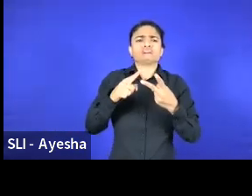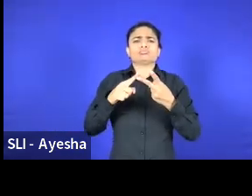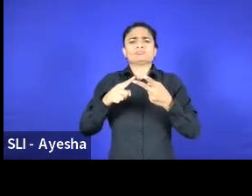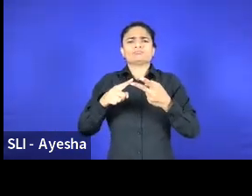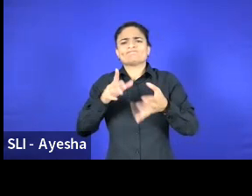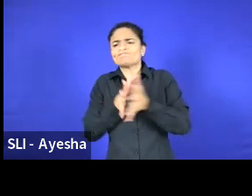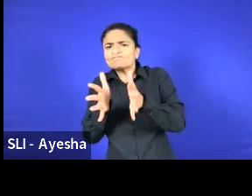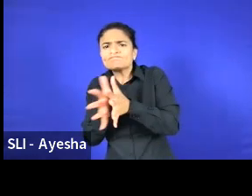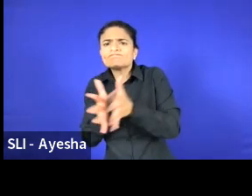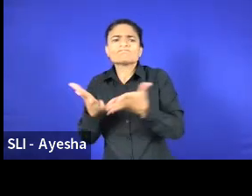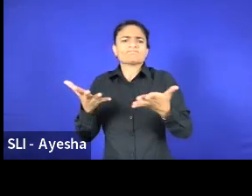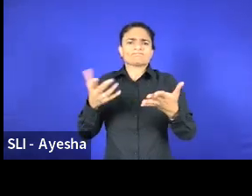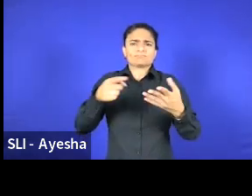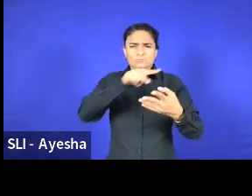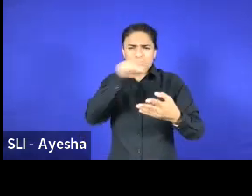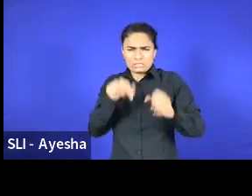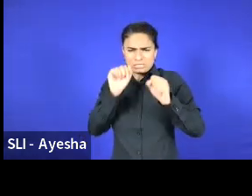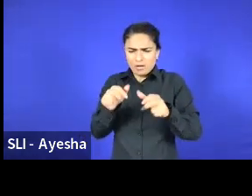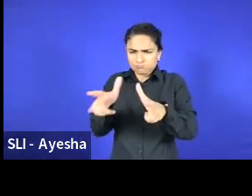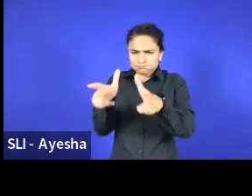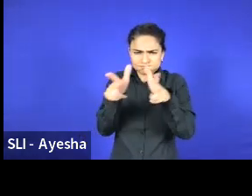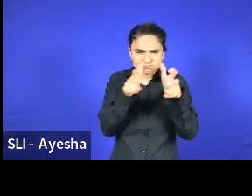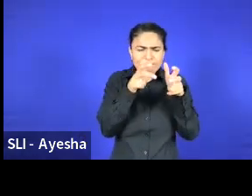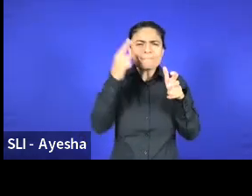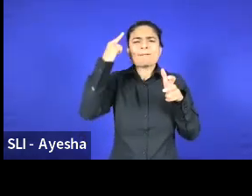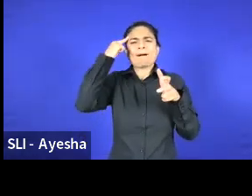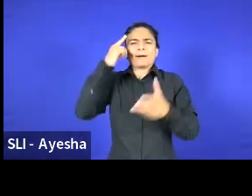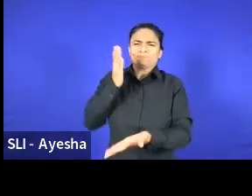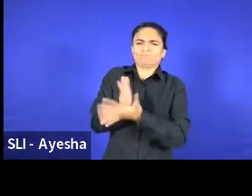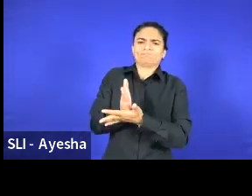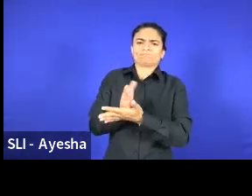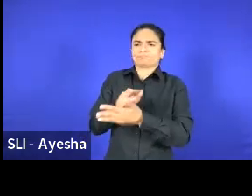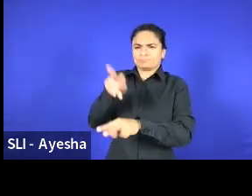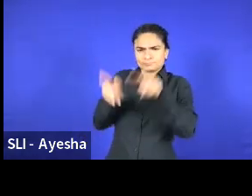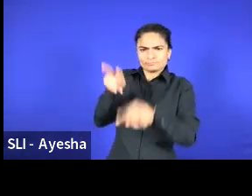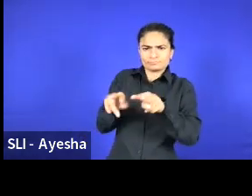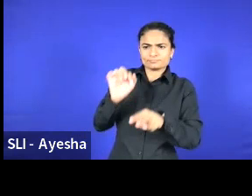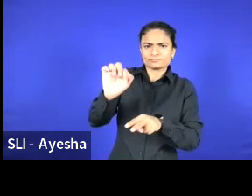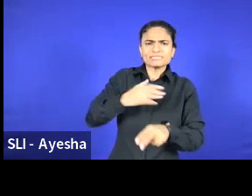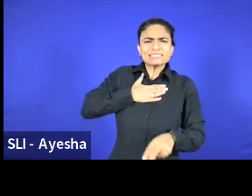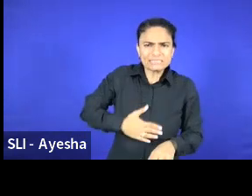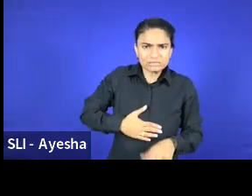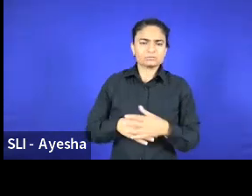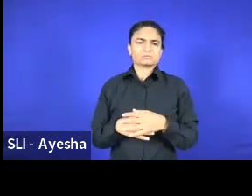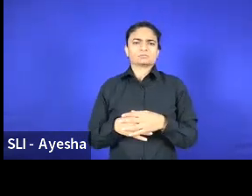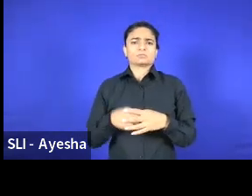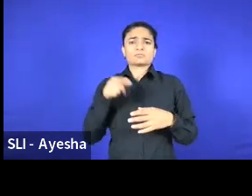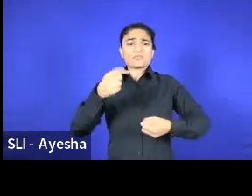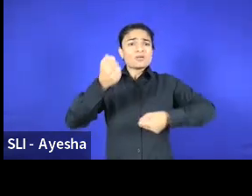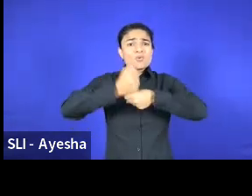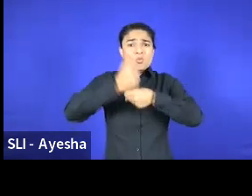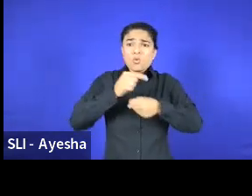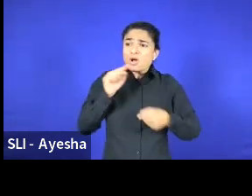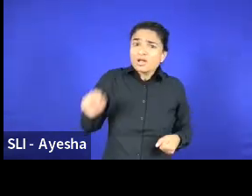often available only in big cities, which really reduce access in remote areas, especially for people who need the most